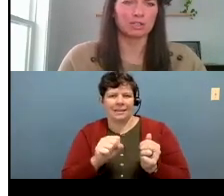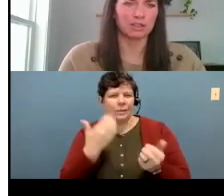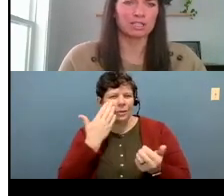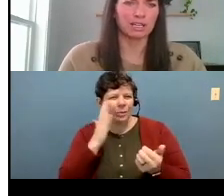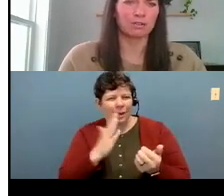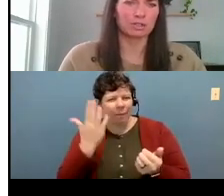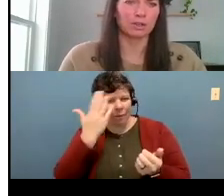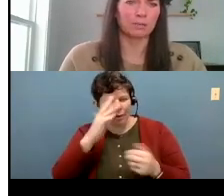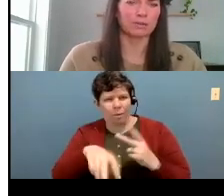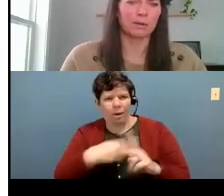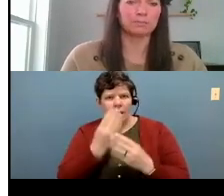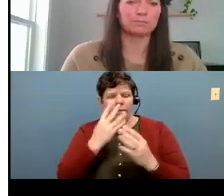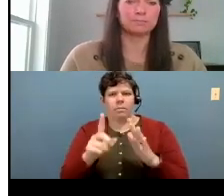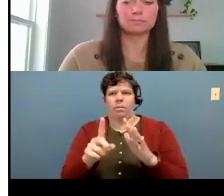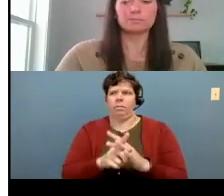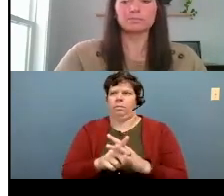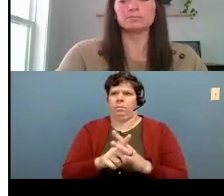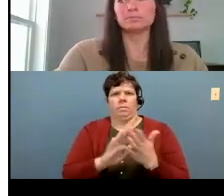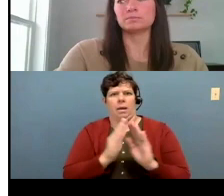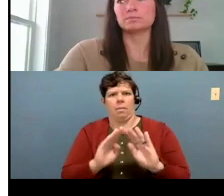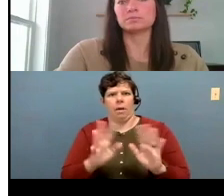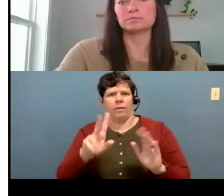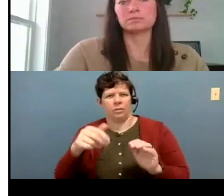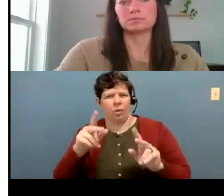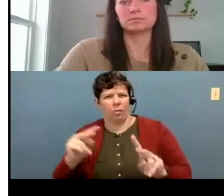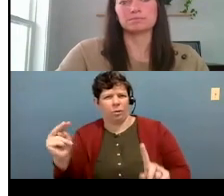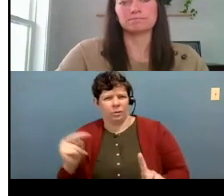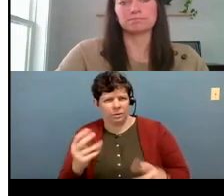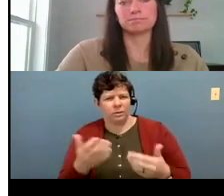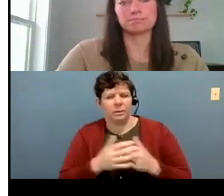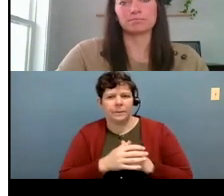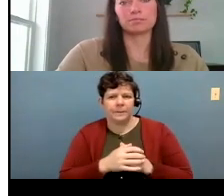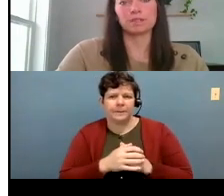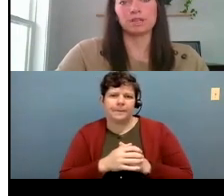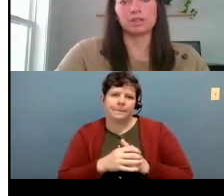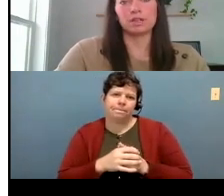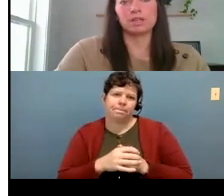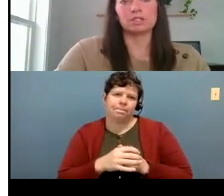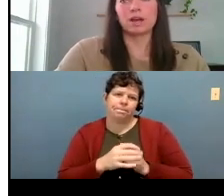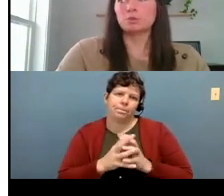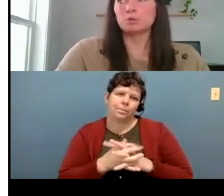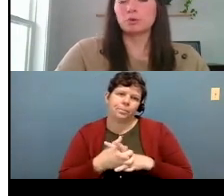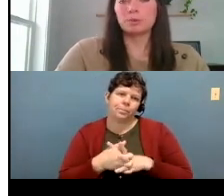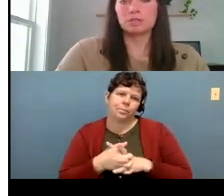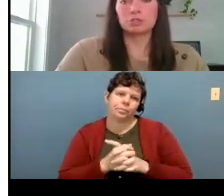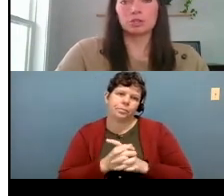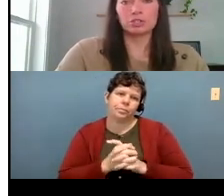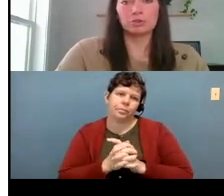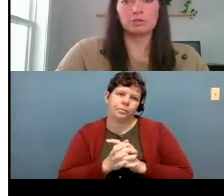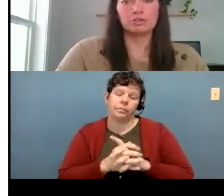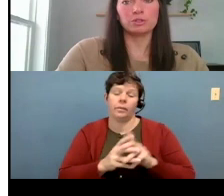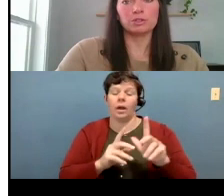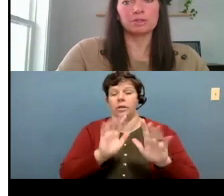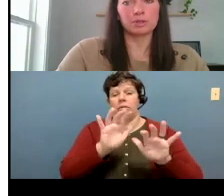information is going to stick out to another person. So after performing a search,